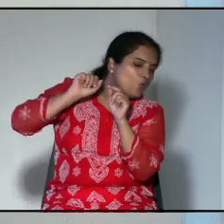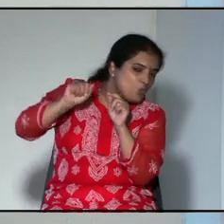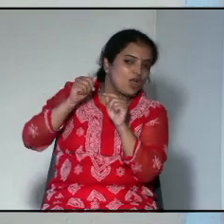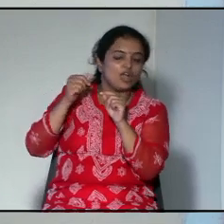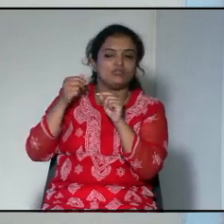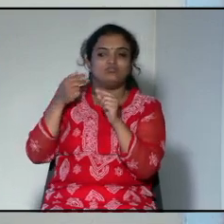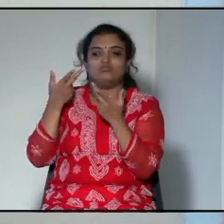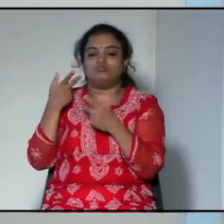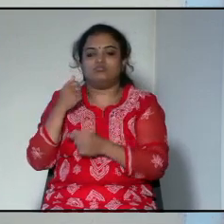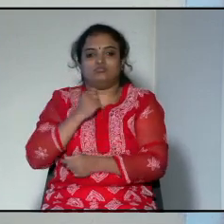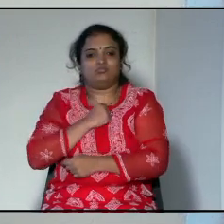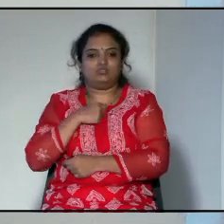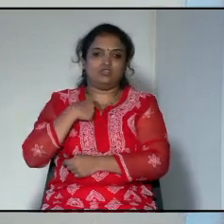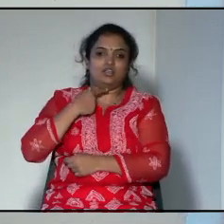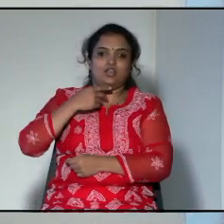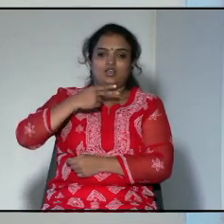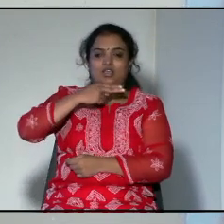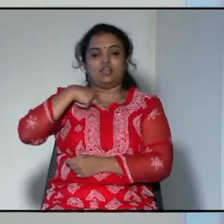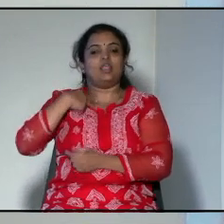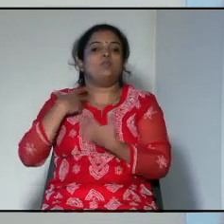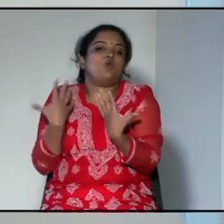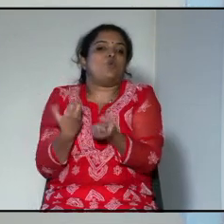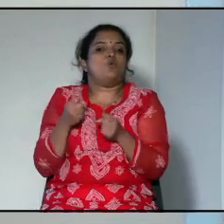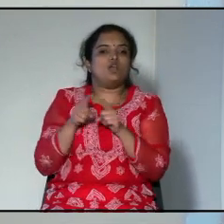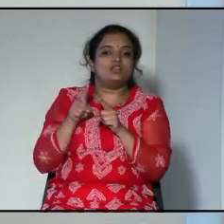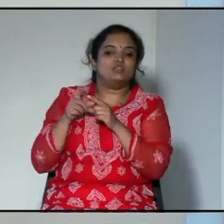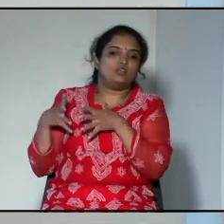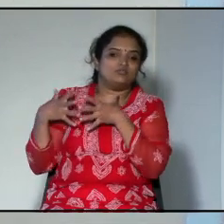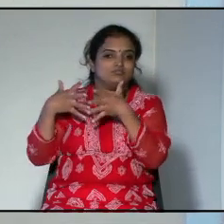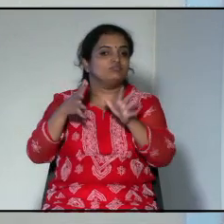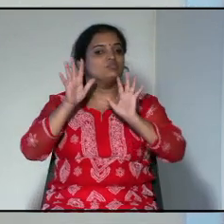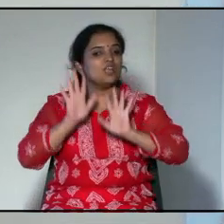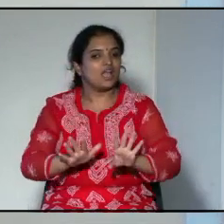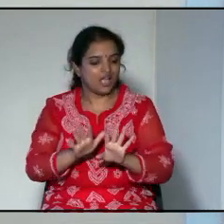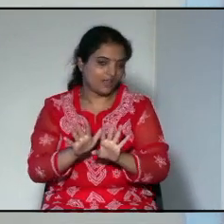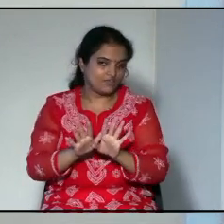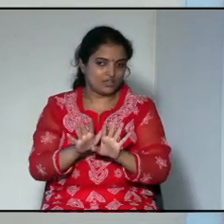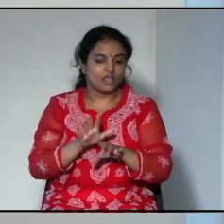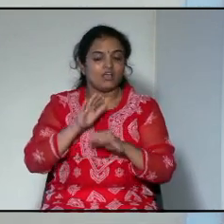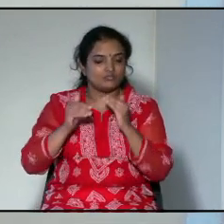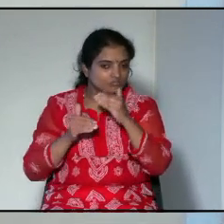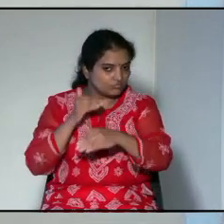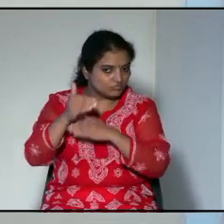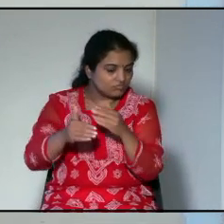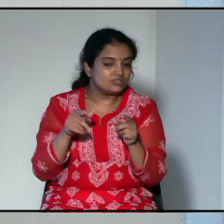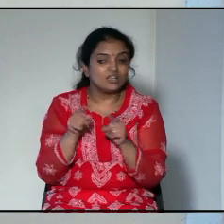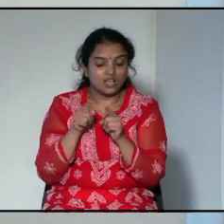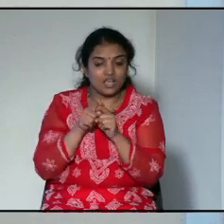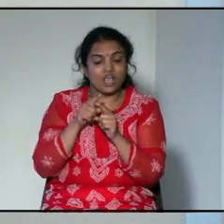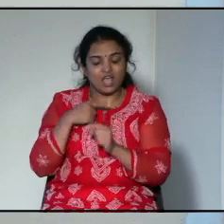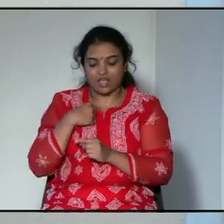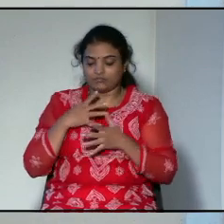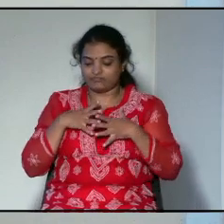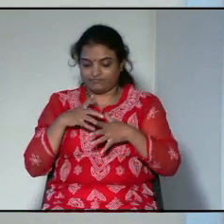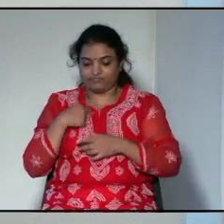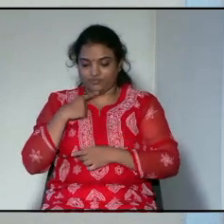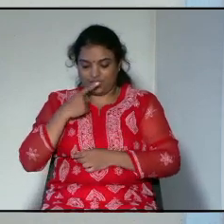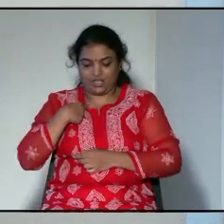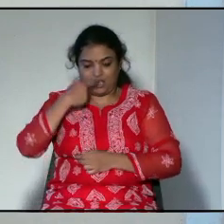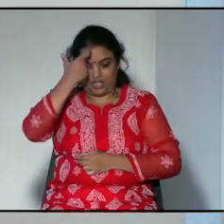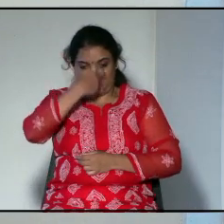Bastar, theirs too was a world of mutating caste identities, widely dispersing communities, and